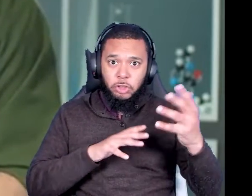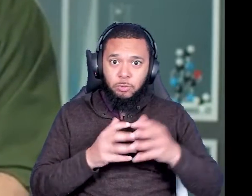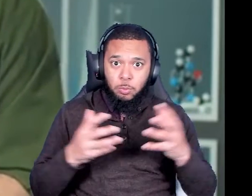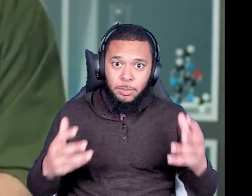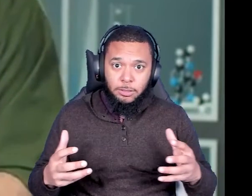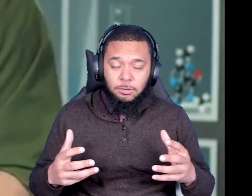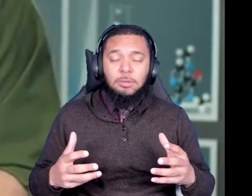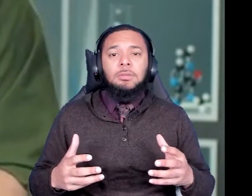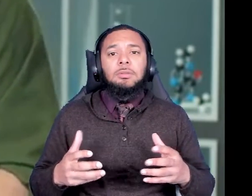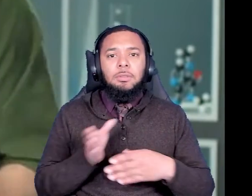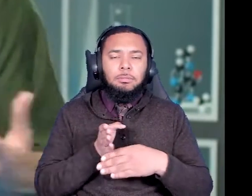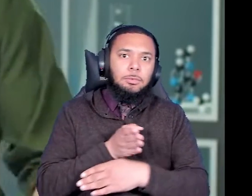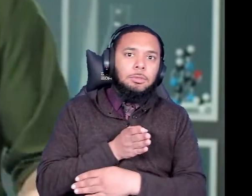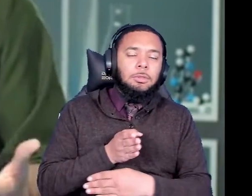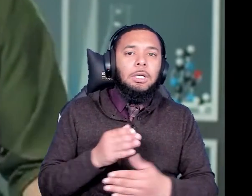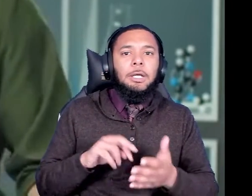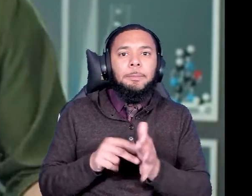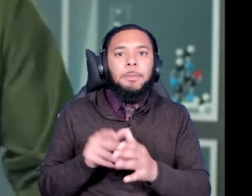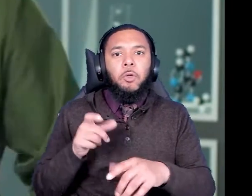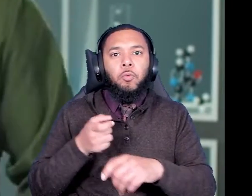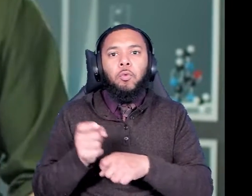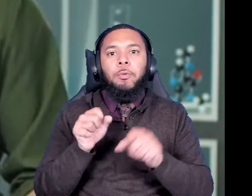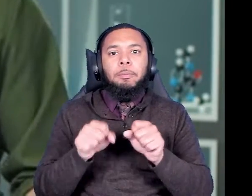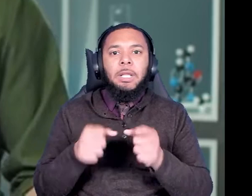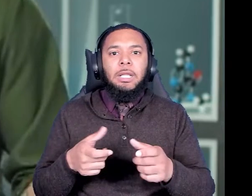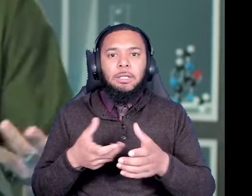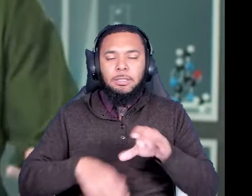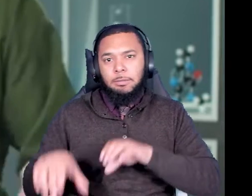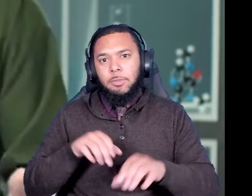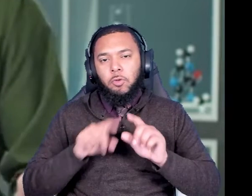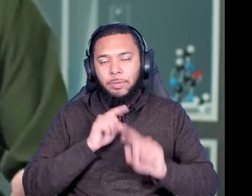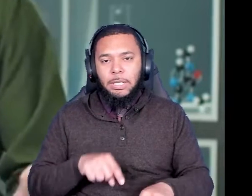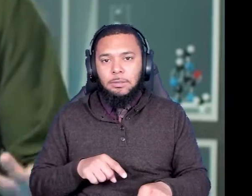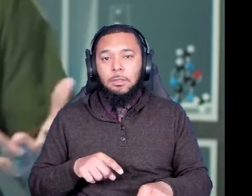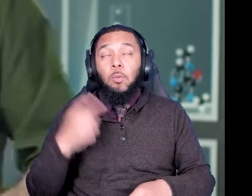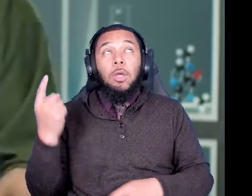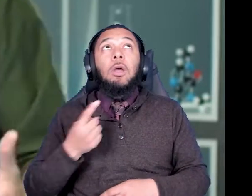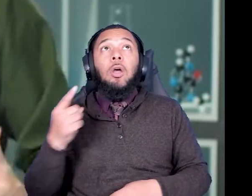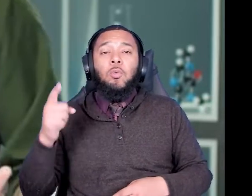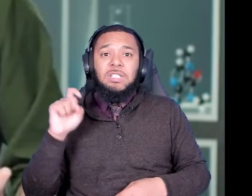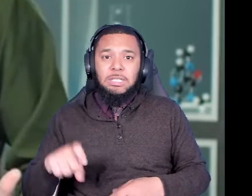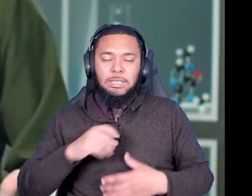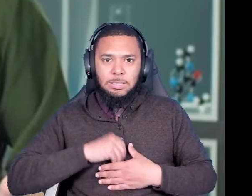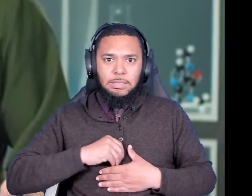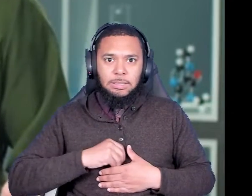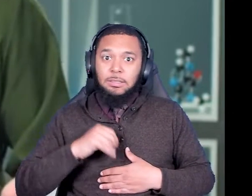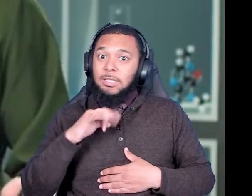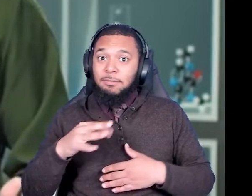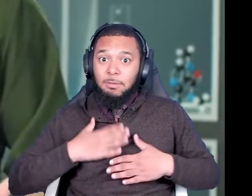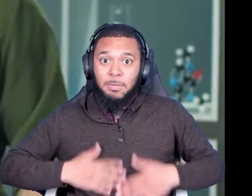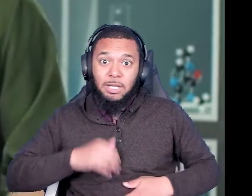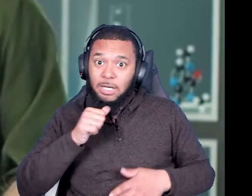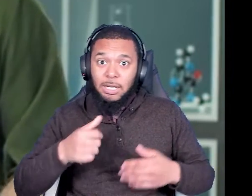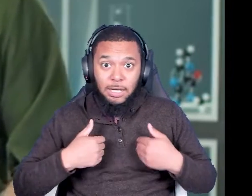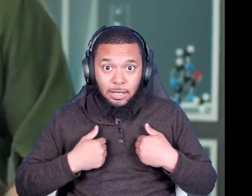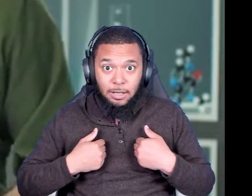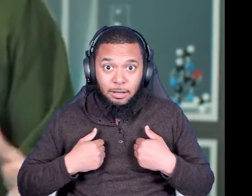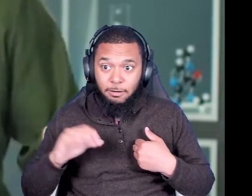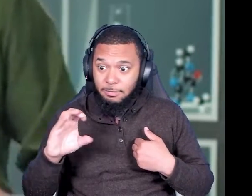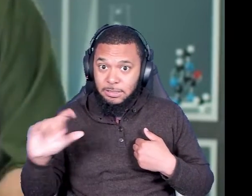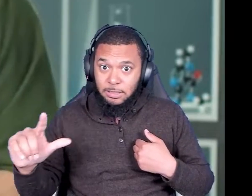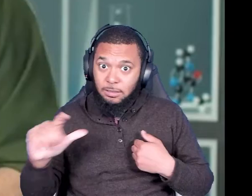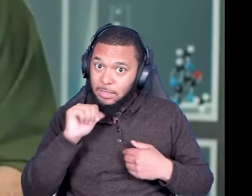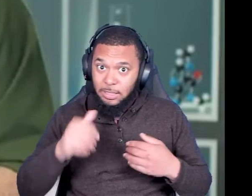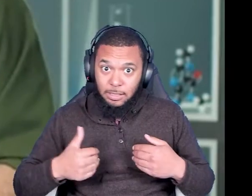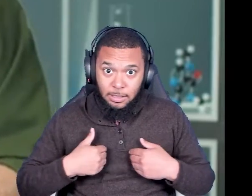have chemical reactions happening. And again, we always need chemical reactions to happen, right? If we don't have chemical reactions happening inside of our cells, then we're